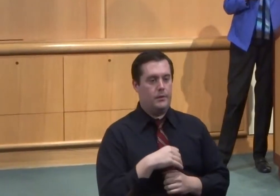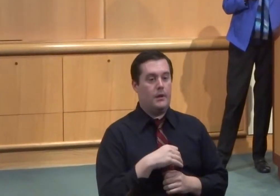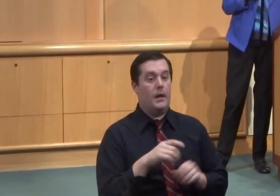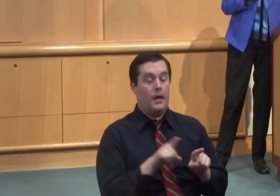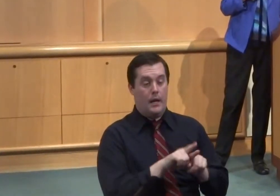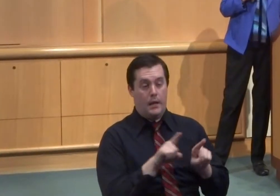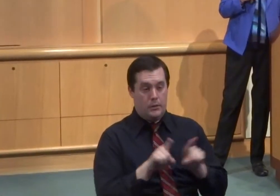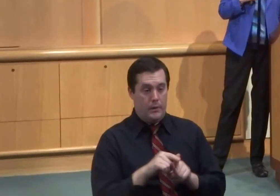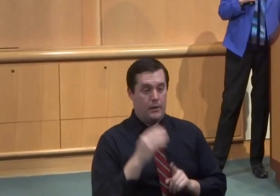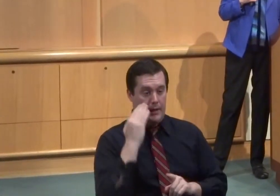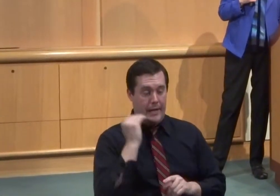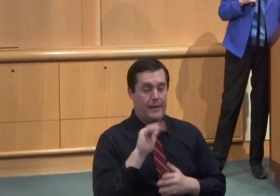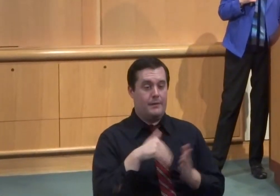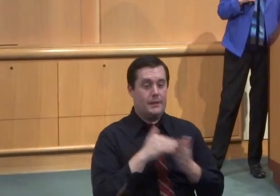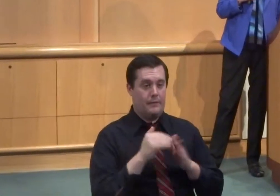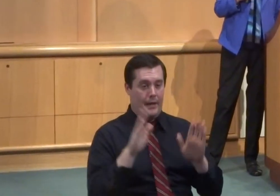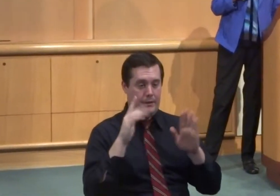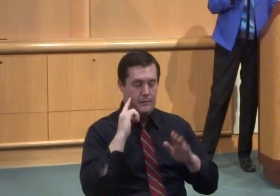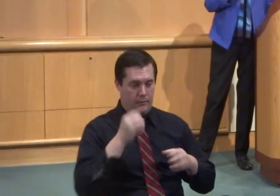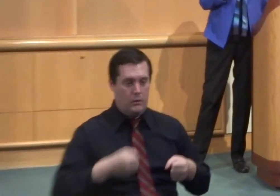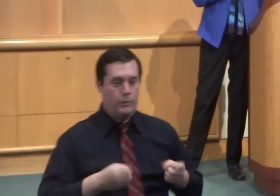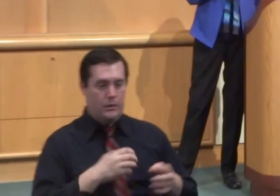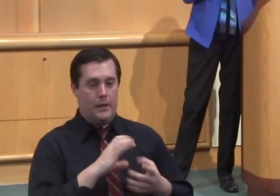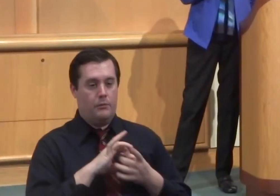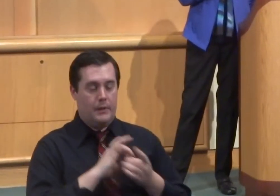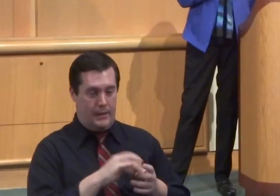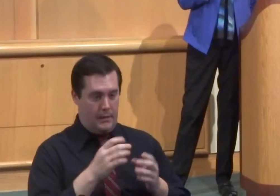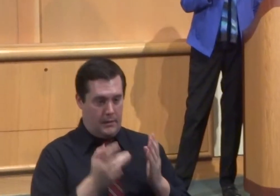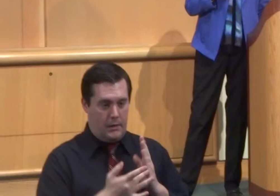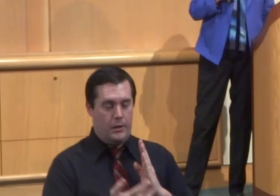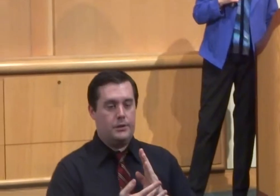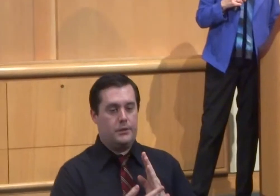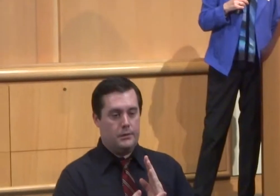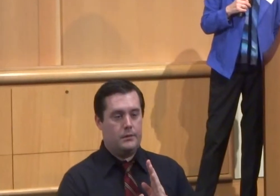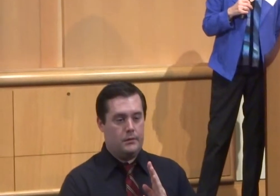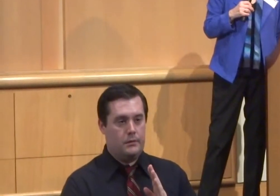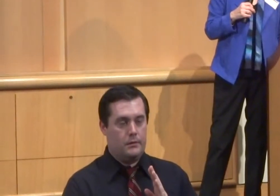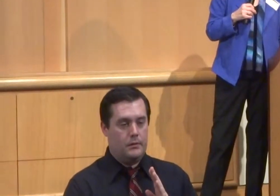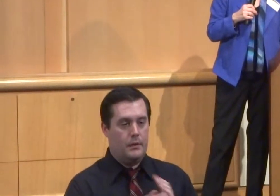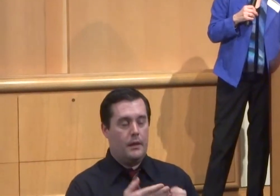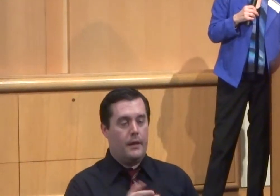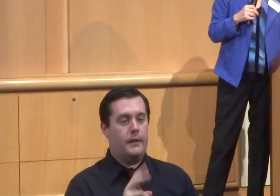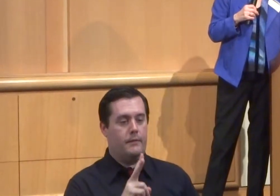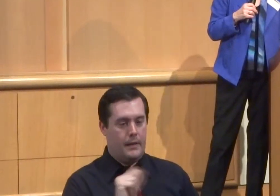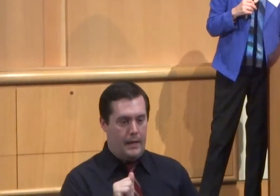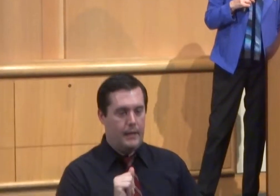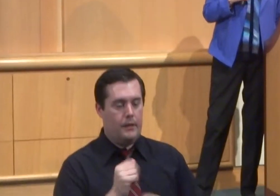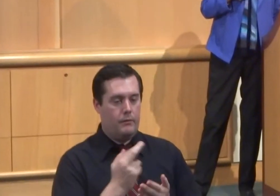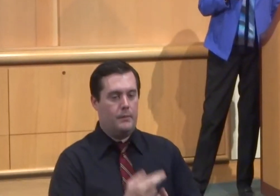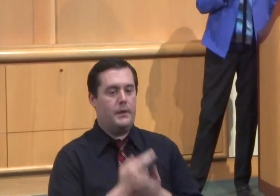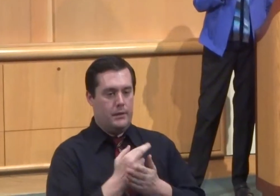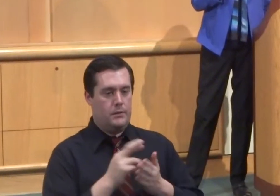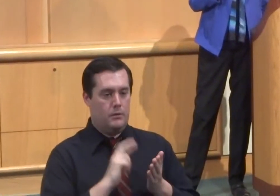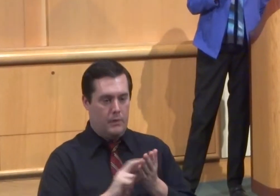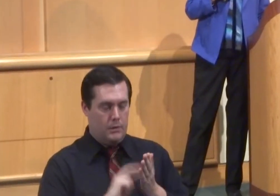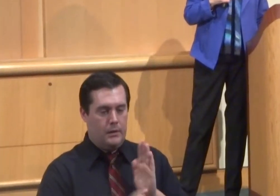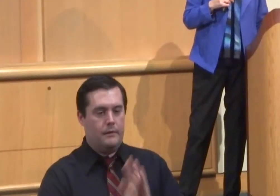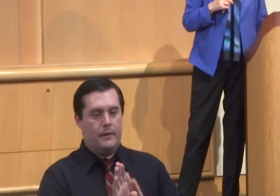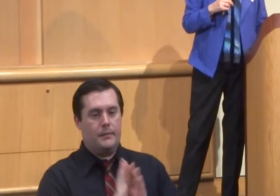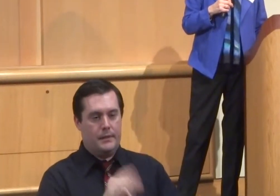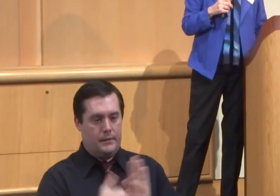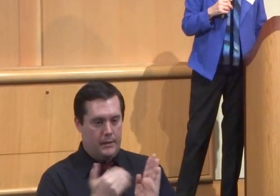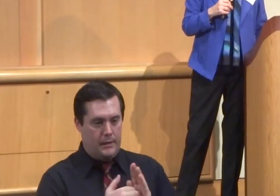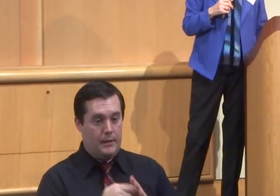well as head of the Center of Excellence for Wheelchair and Related Technology at the VA Rehabilitation Research and Development